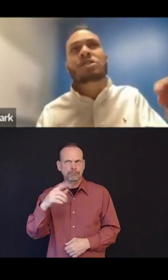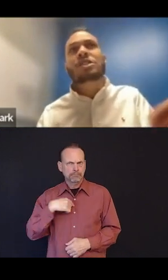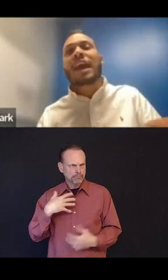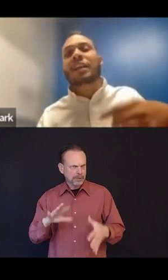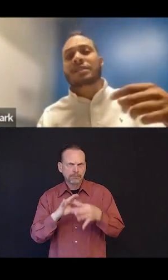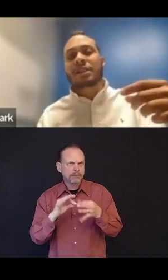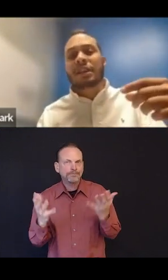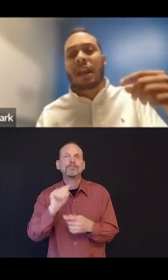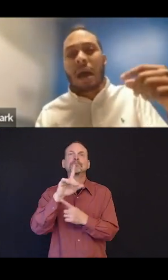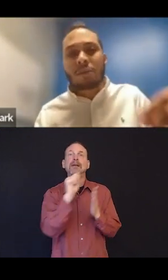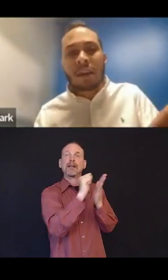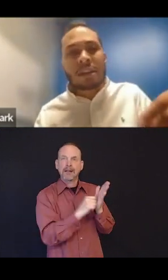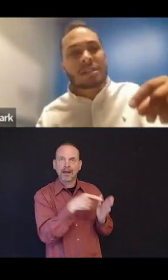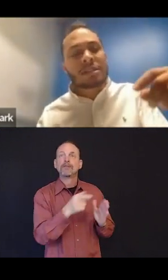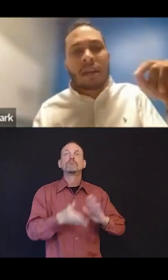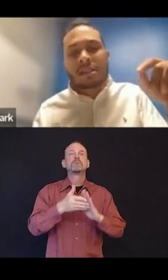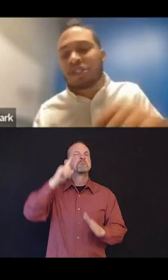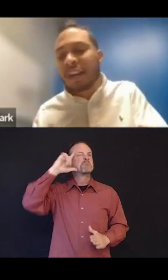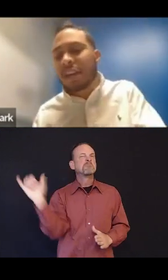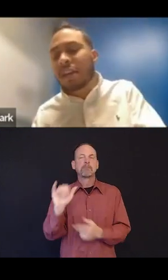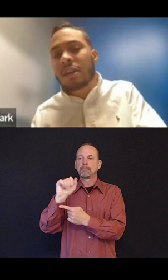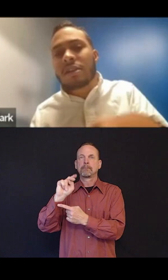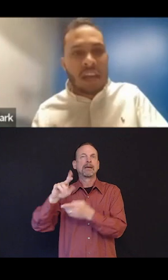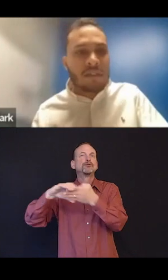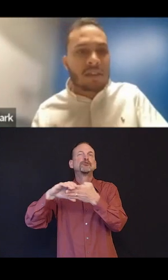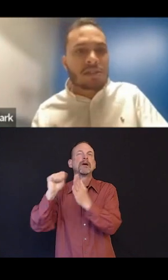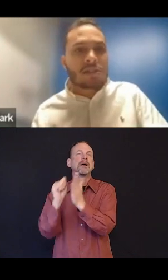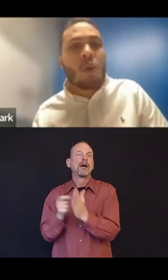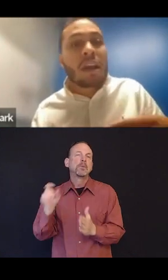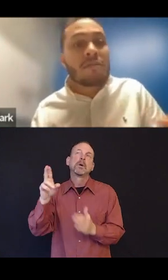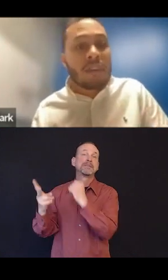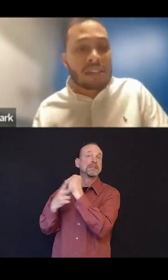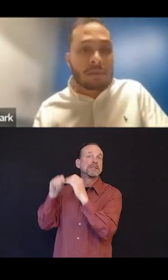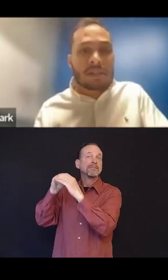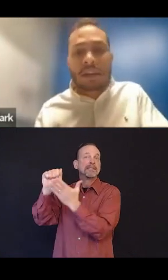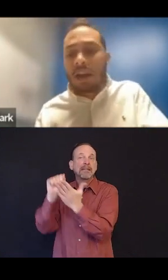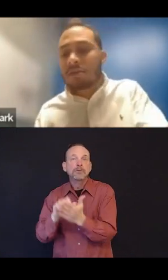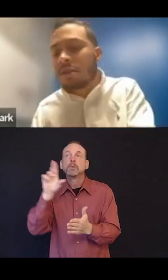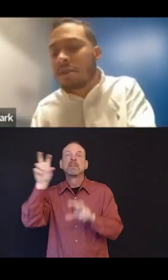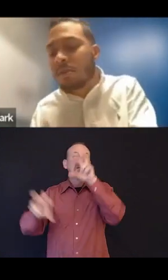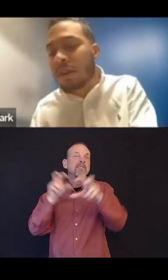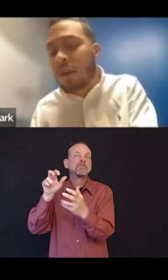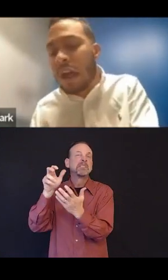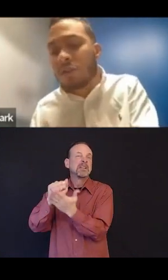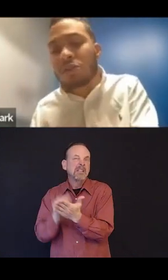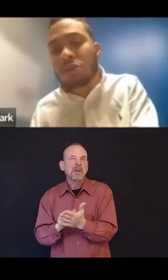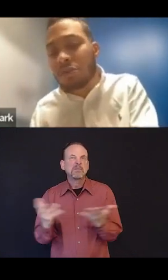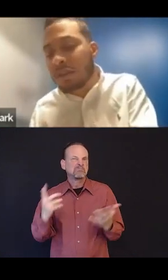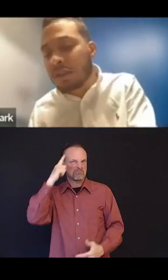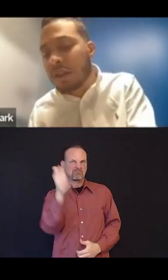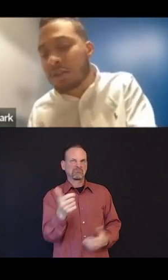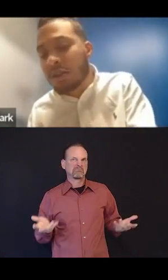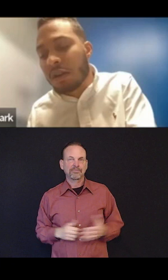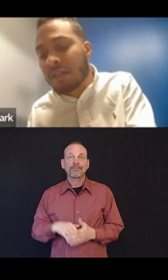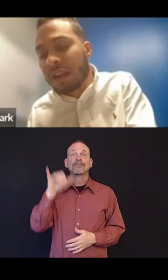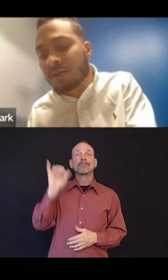their functionality can operate as a checking, savings, or investment account, depending on how you use